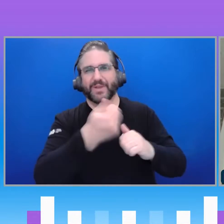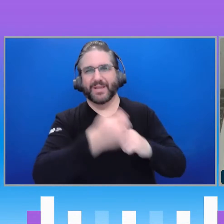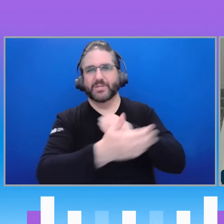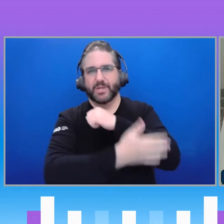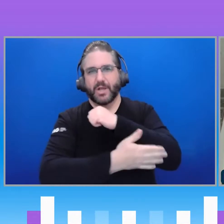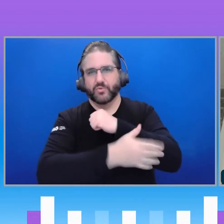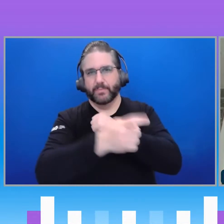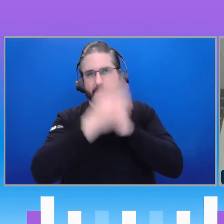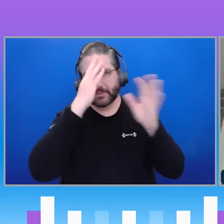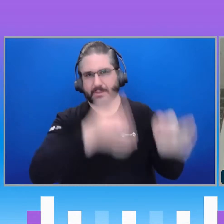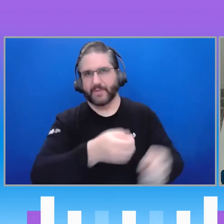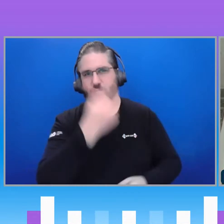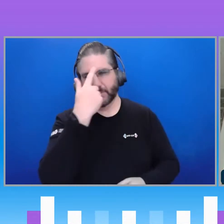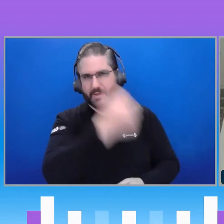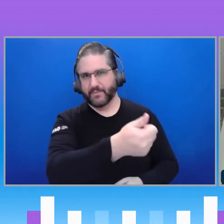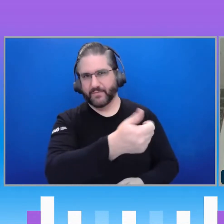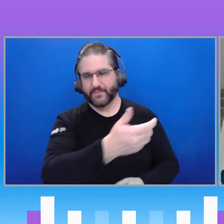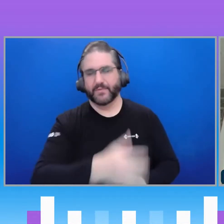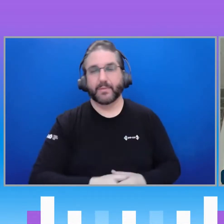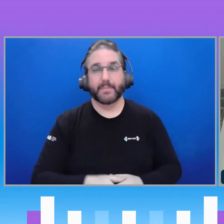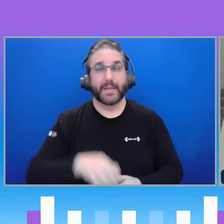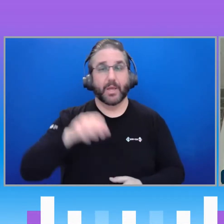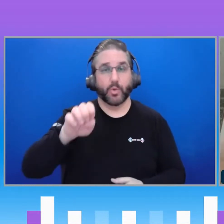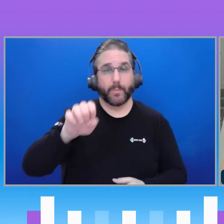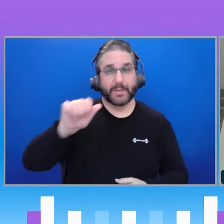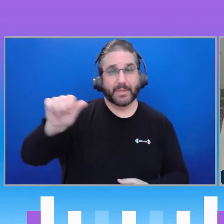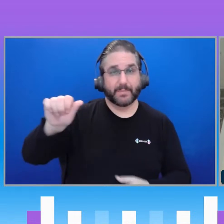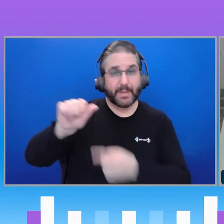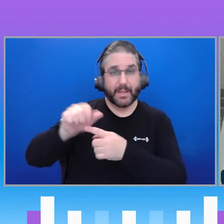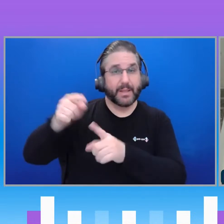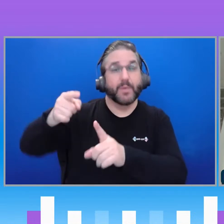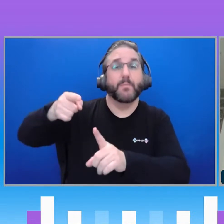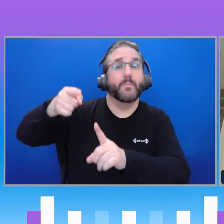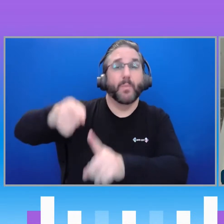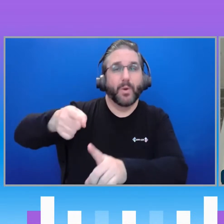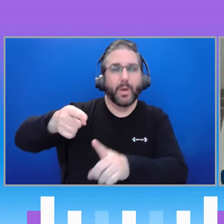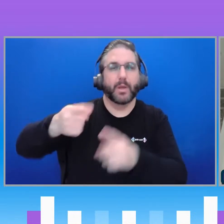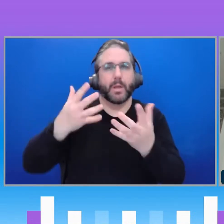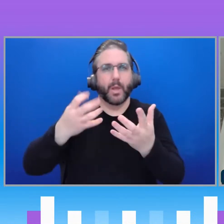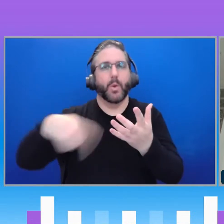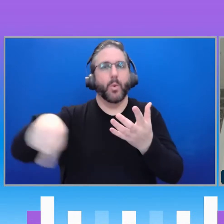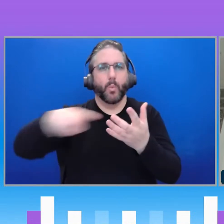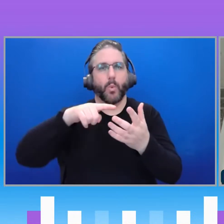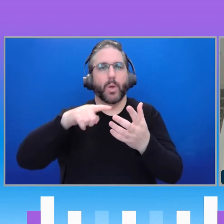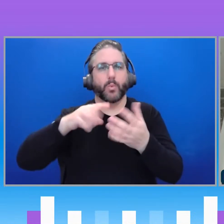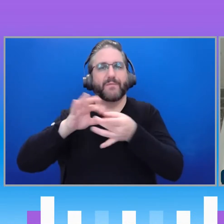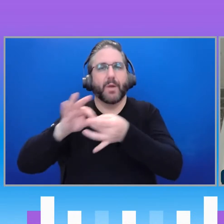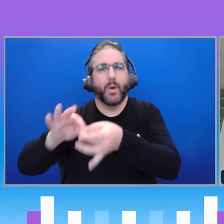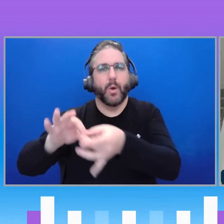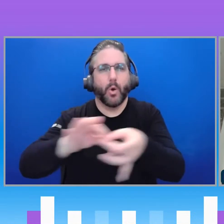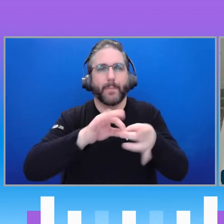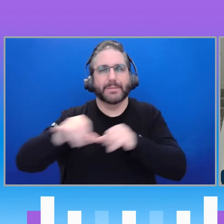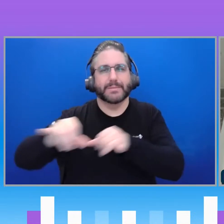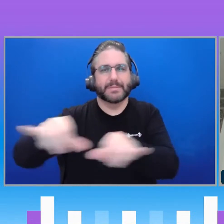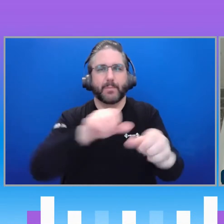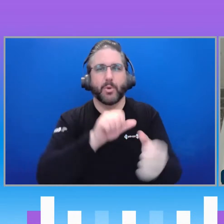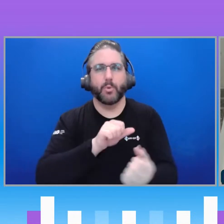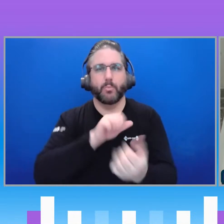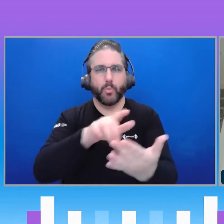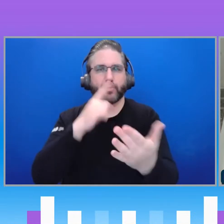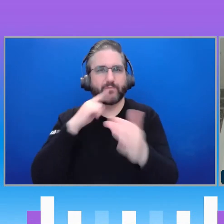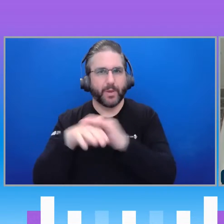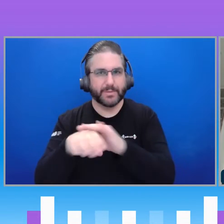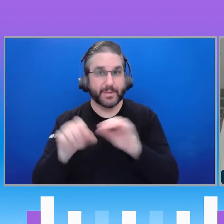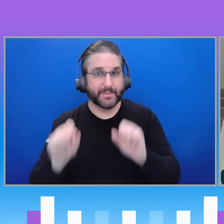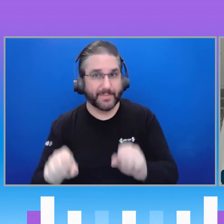the European Accessibility Act aims at harmonizing the approach to accessibility, and therefore certain countries